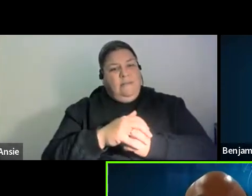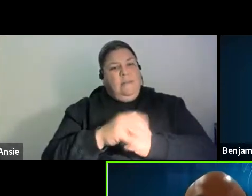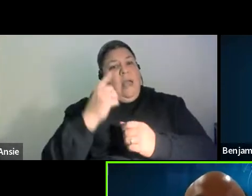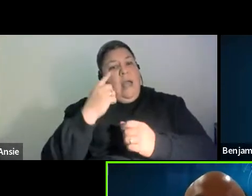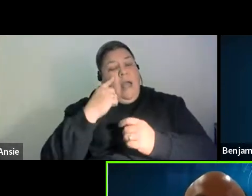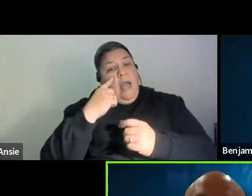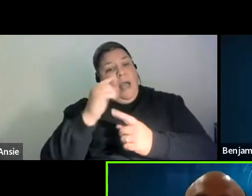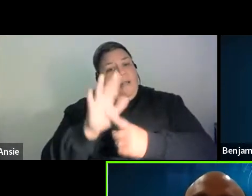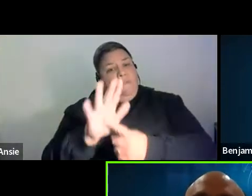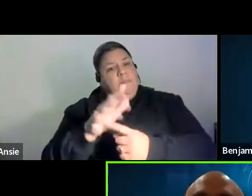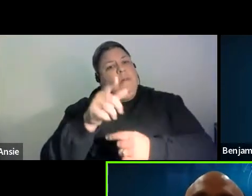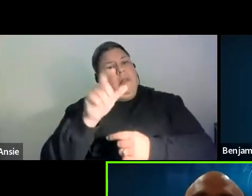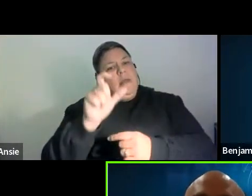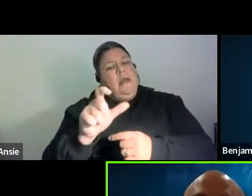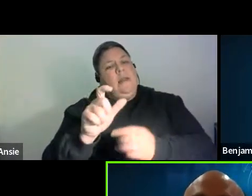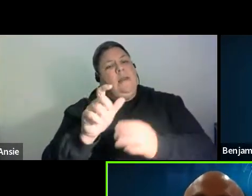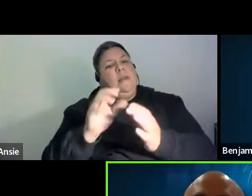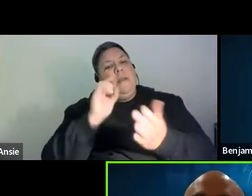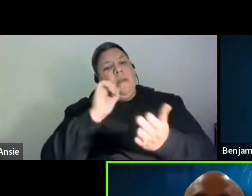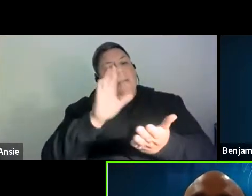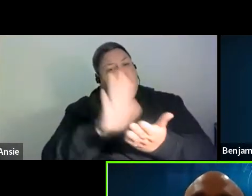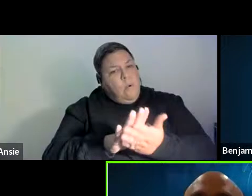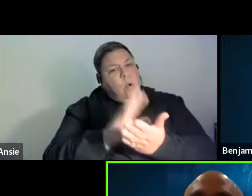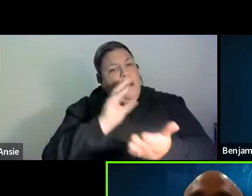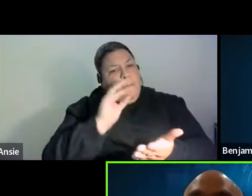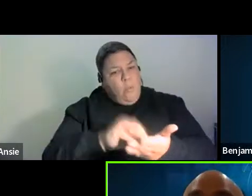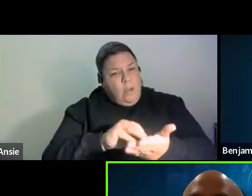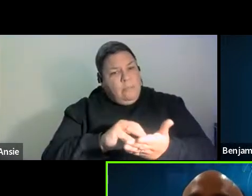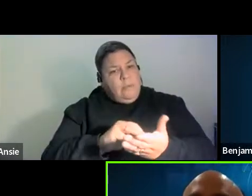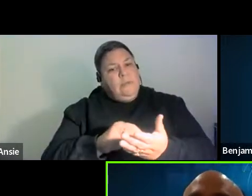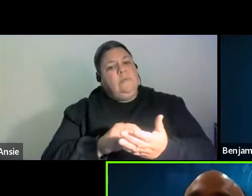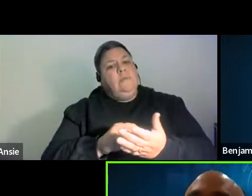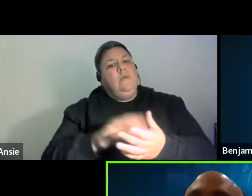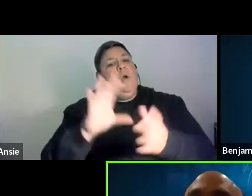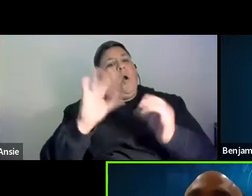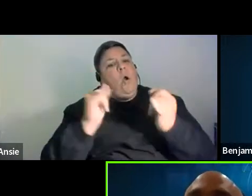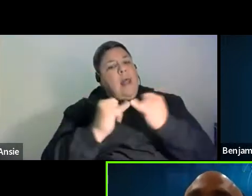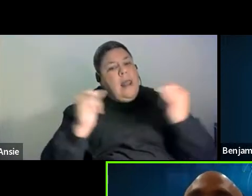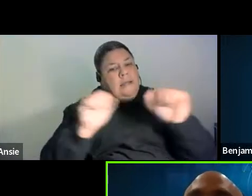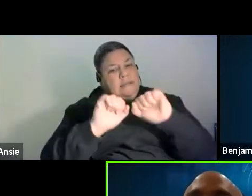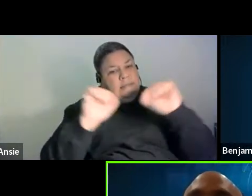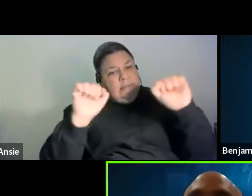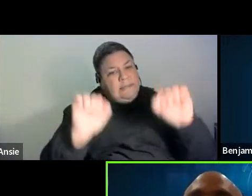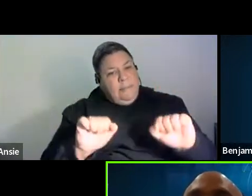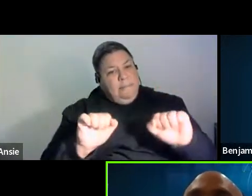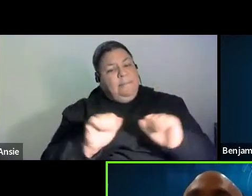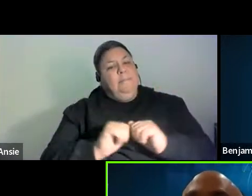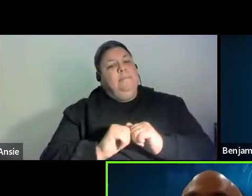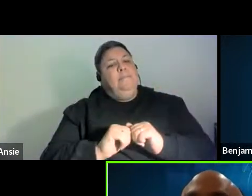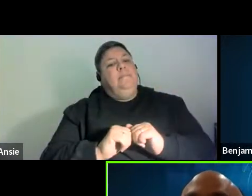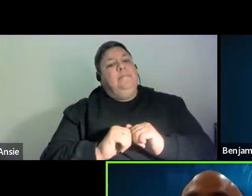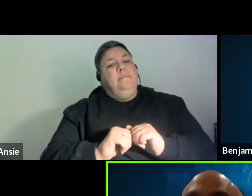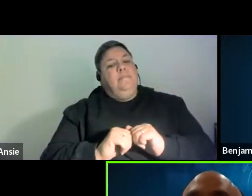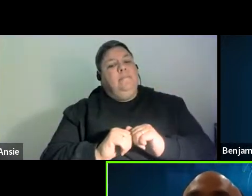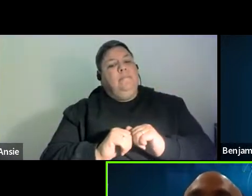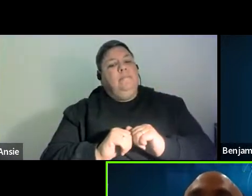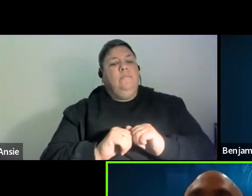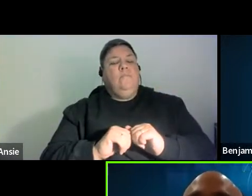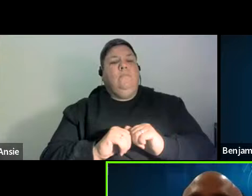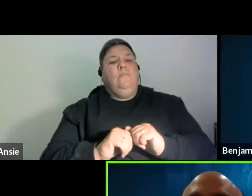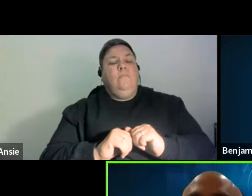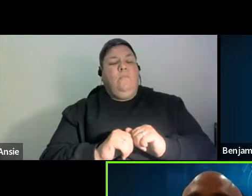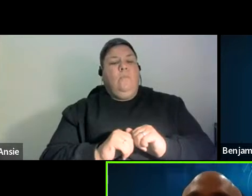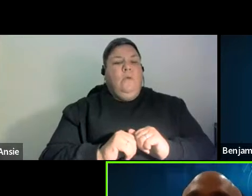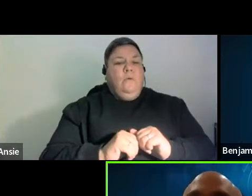can book an appointment, either a telephonic appointment, use our online systems if they don't have facilities to go into a branch,